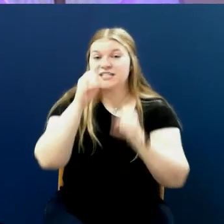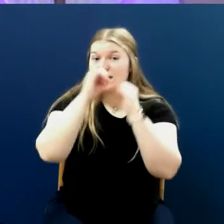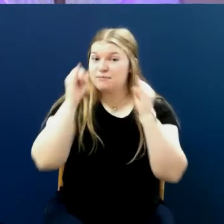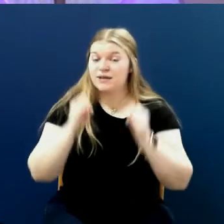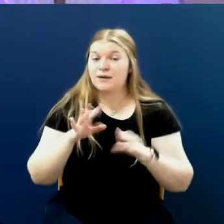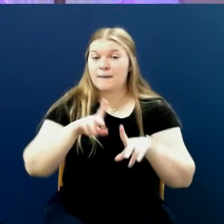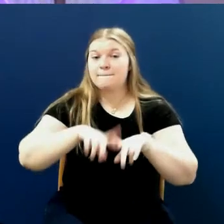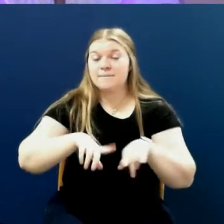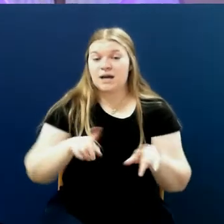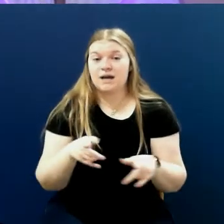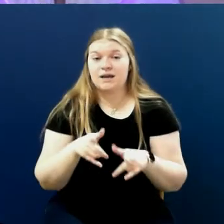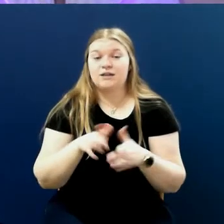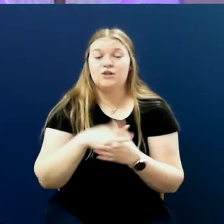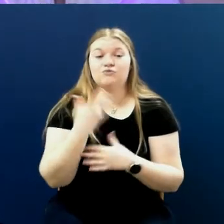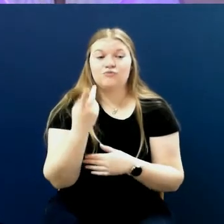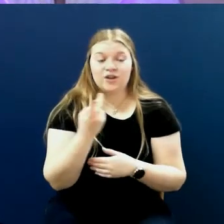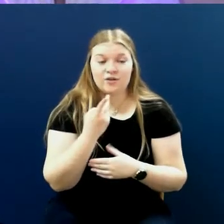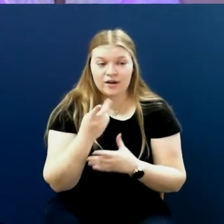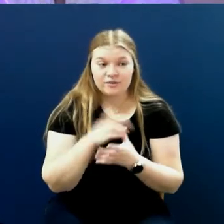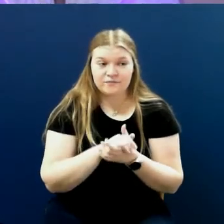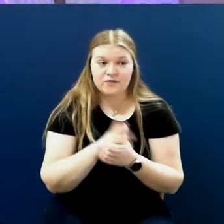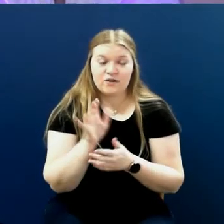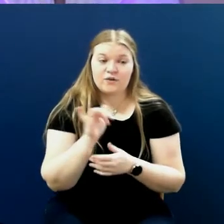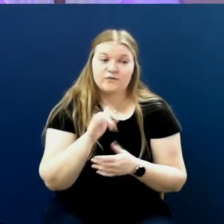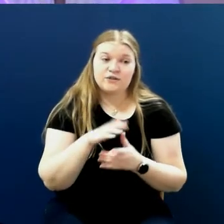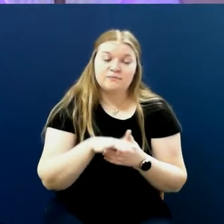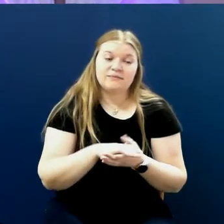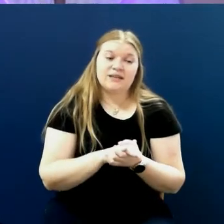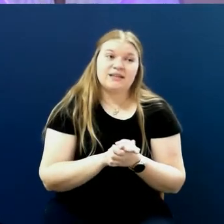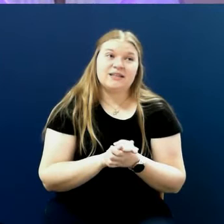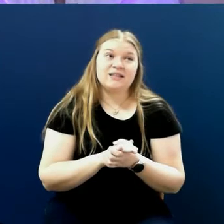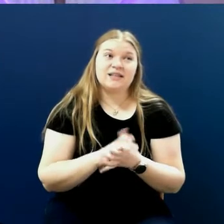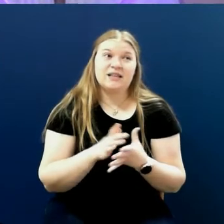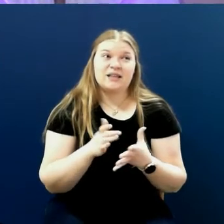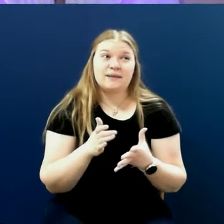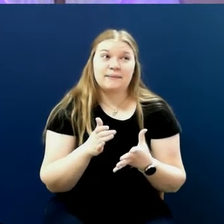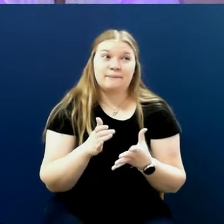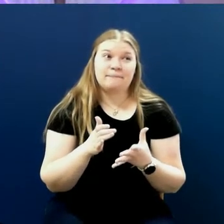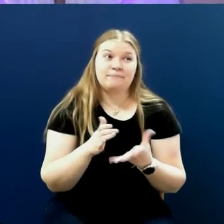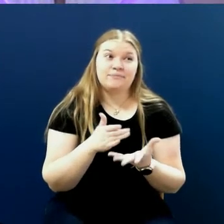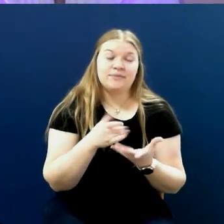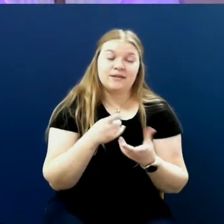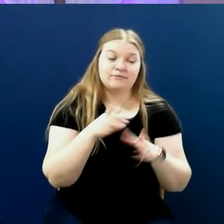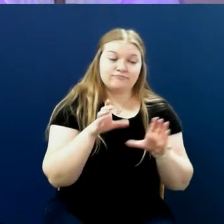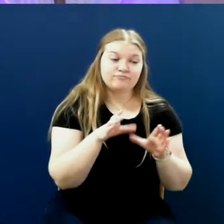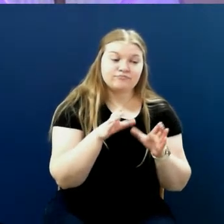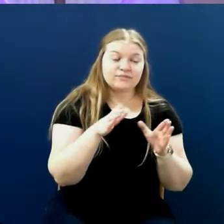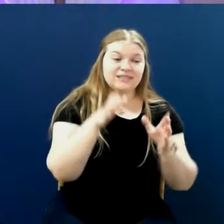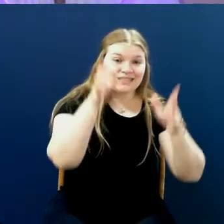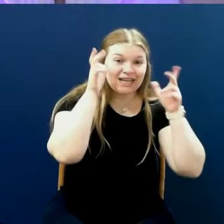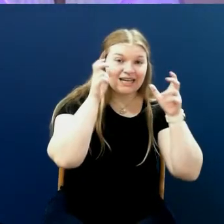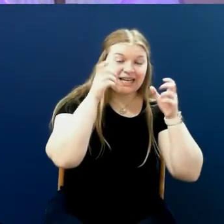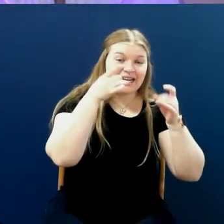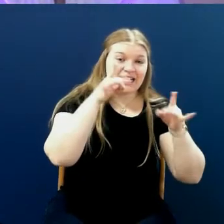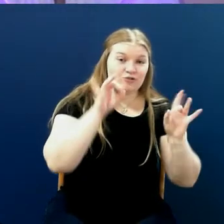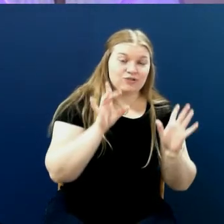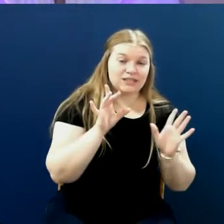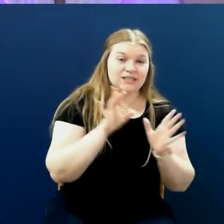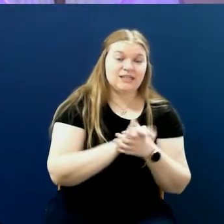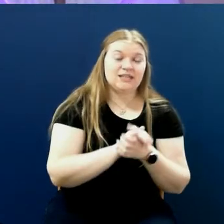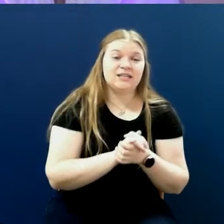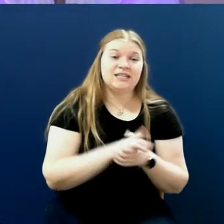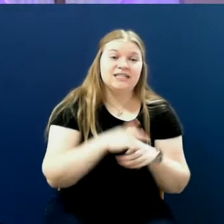But you and I have also been the object of satanic hatred.